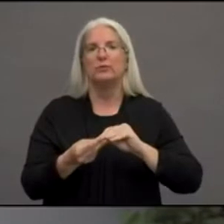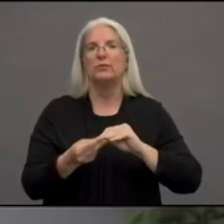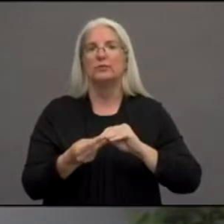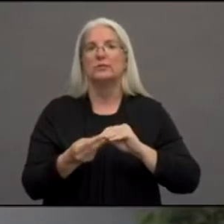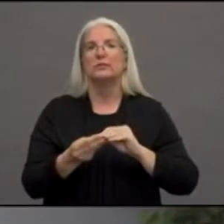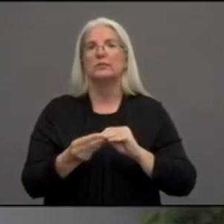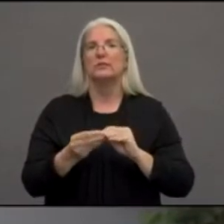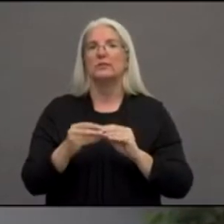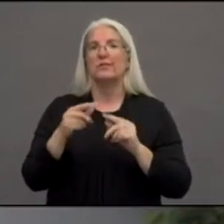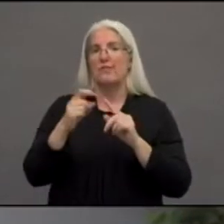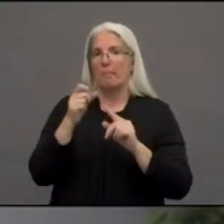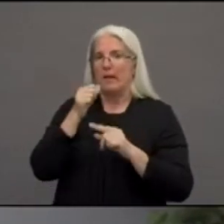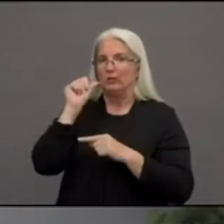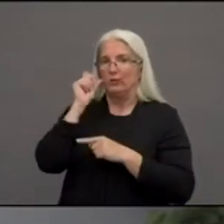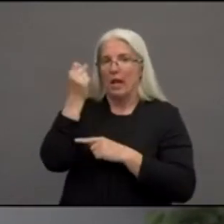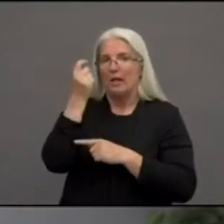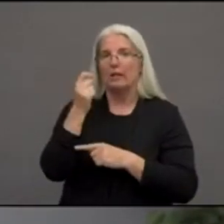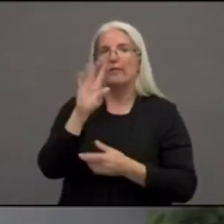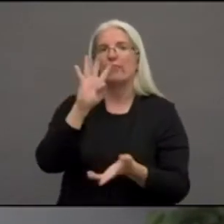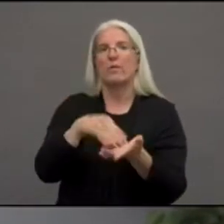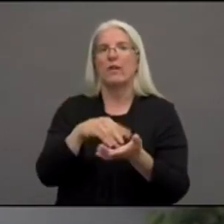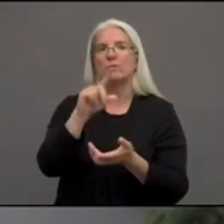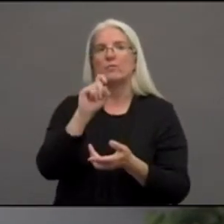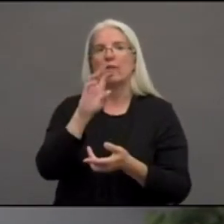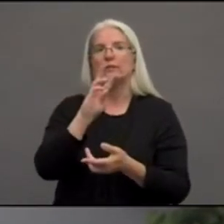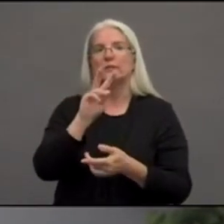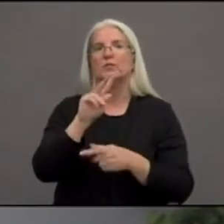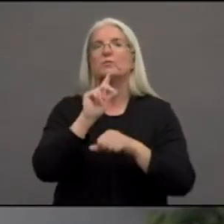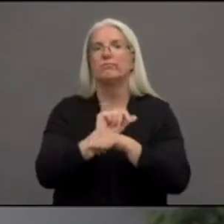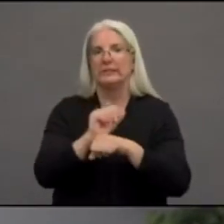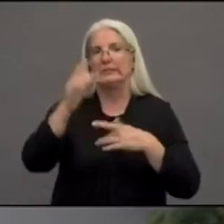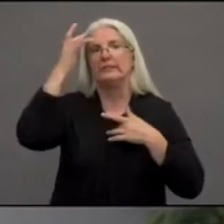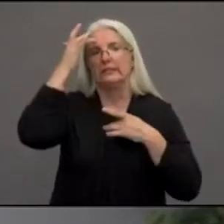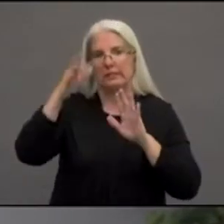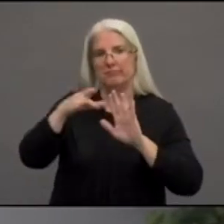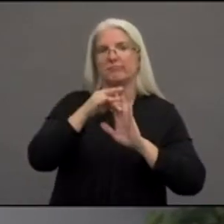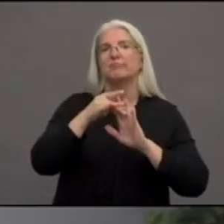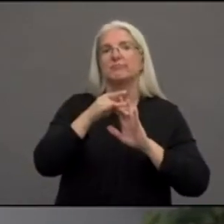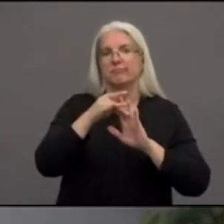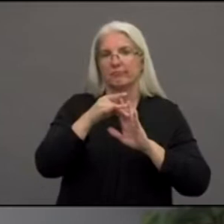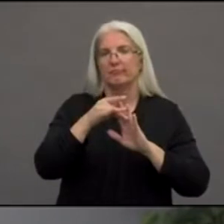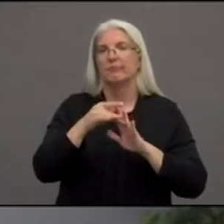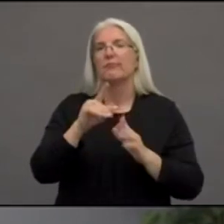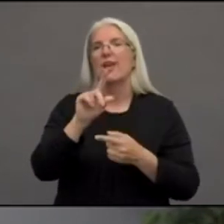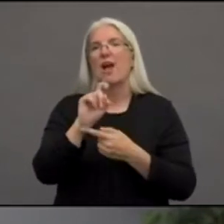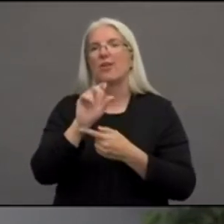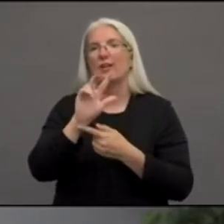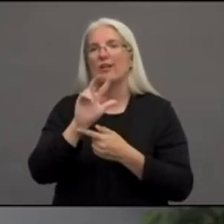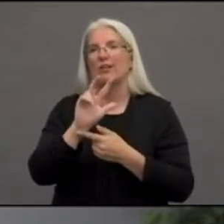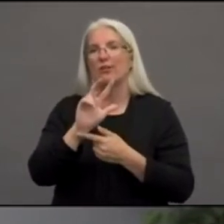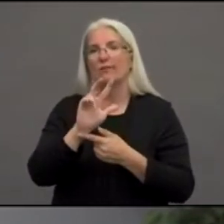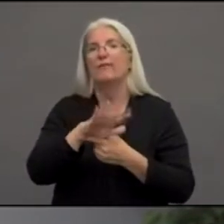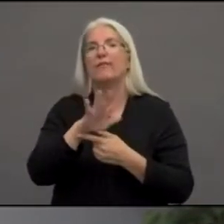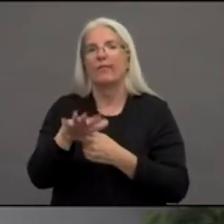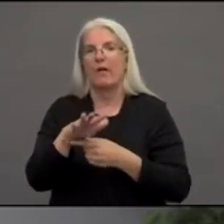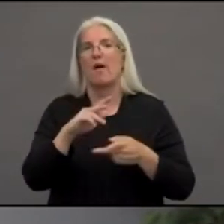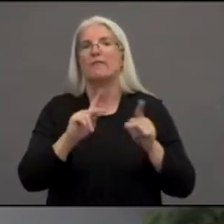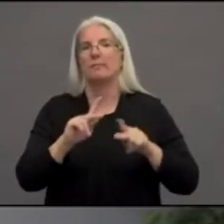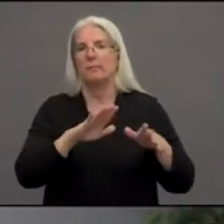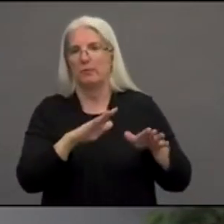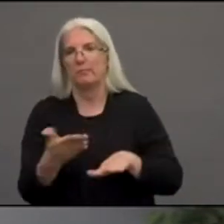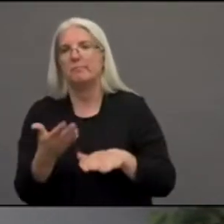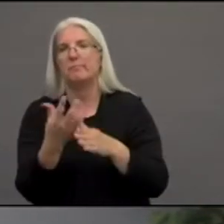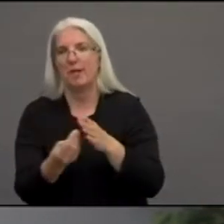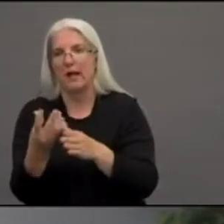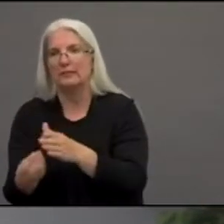of yesterday, 4,162 cases in Santa Clara County, 155 deaths, and of course,